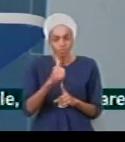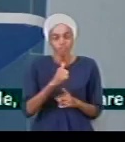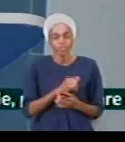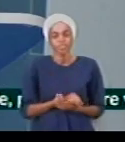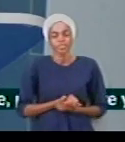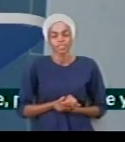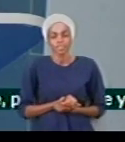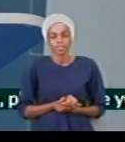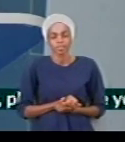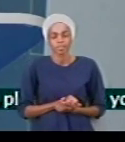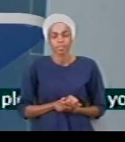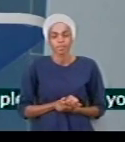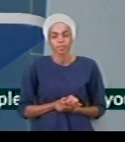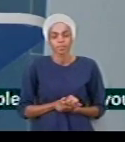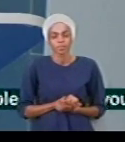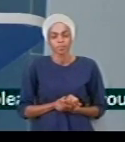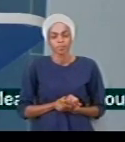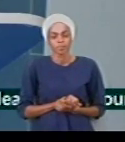Yes, over there.